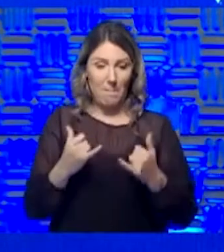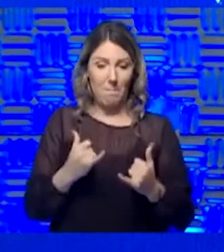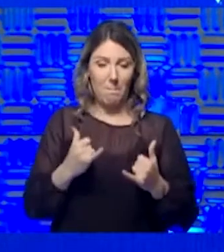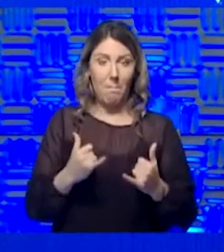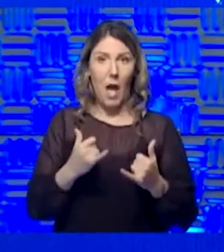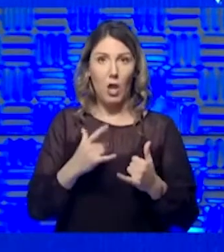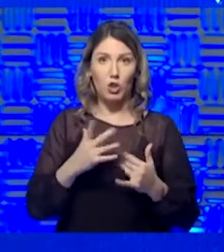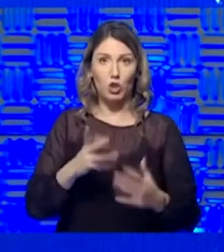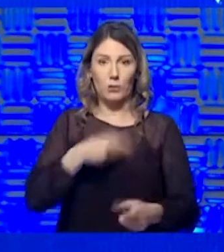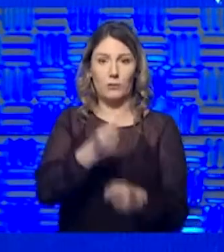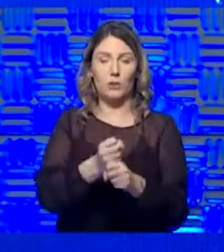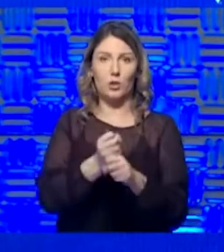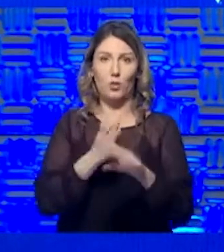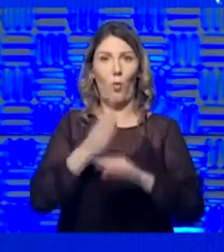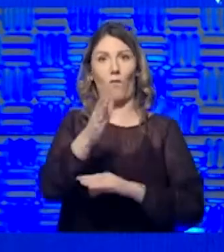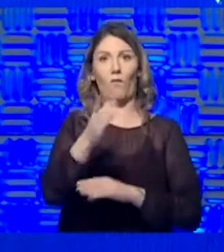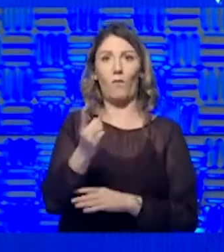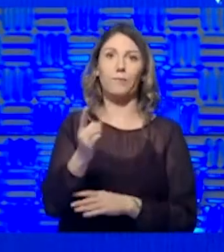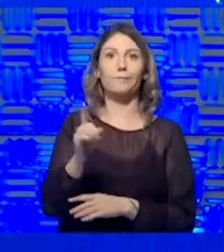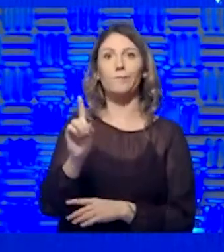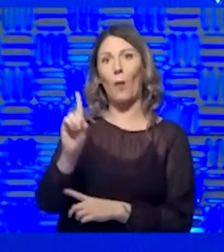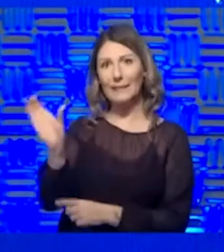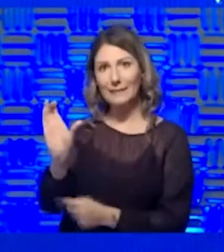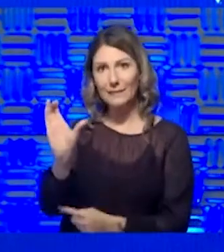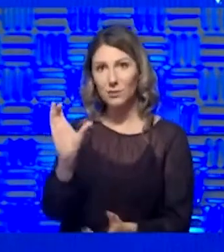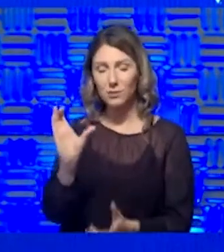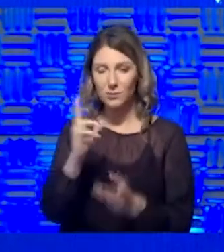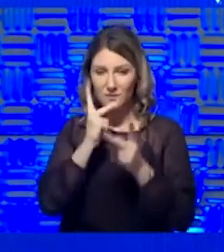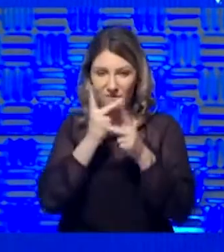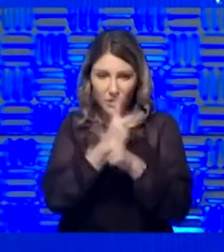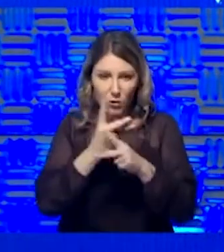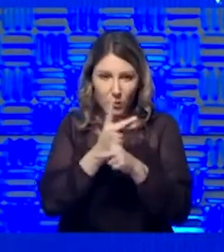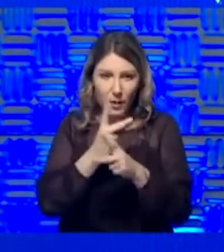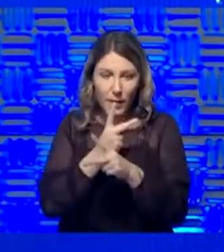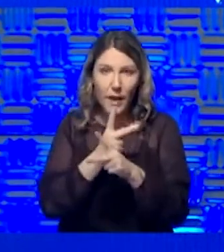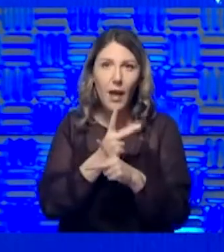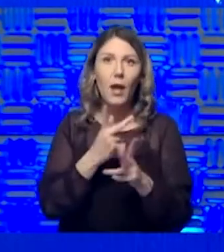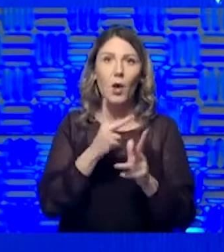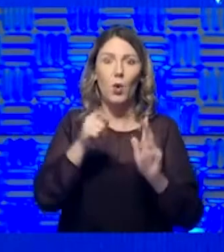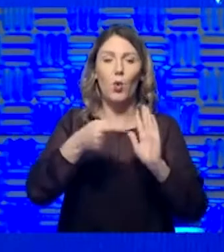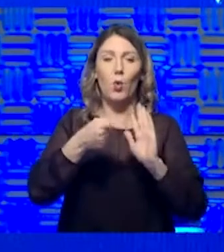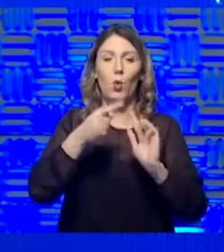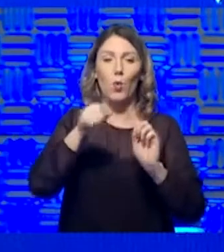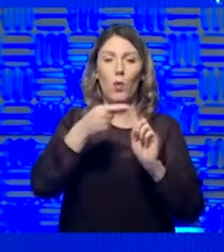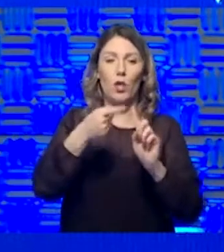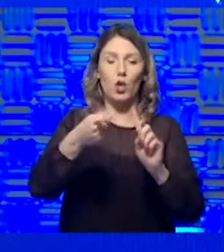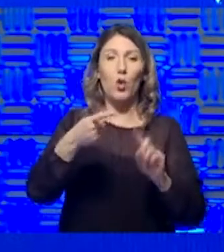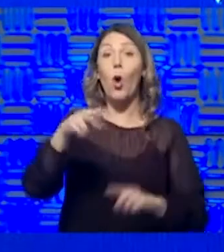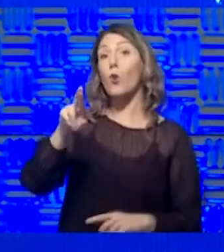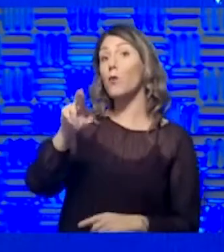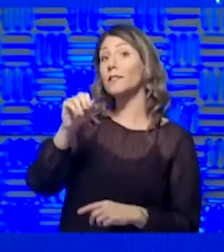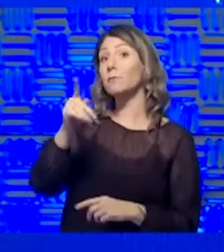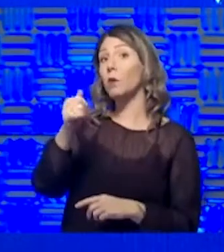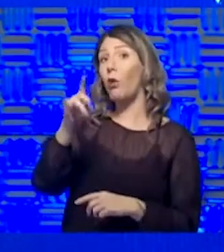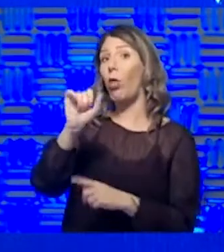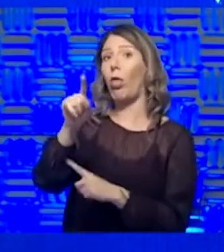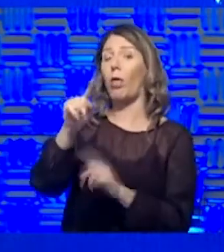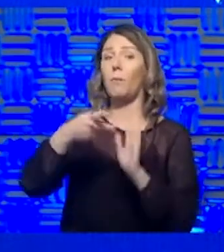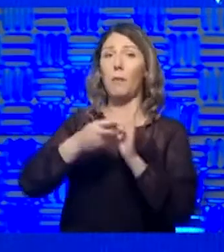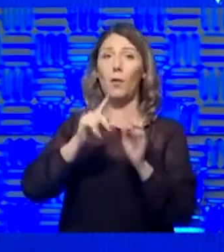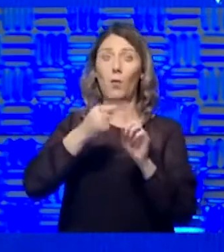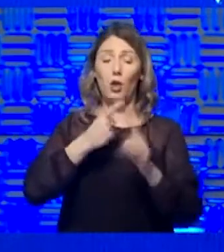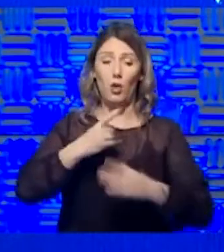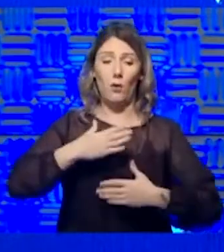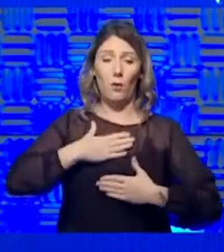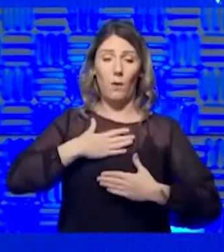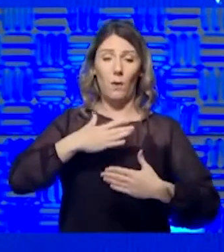century, and trying to figure out what a respirable, meaning when you breathe in and out pathogen, what it's going to mean, is a lot